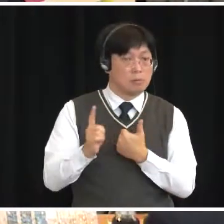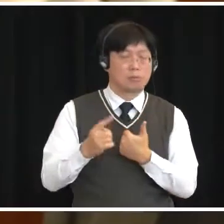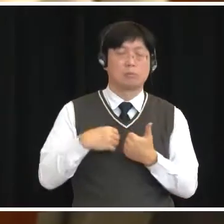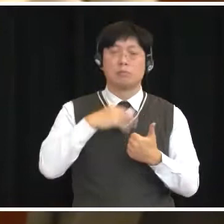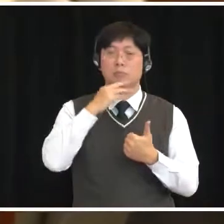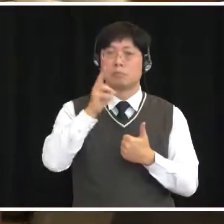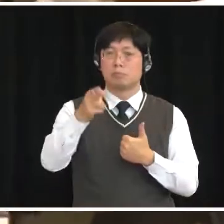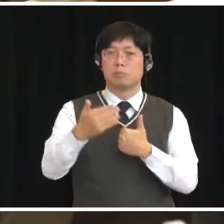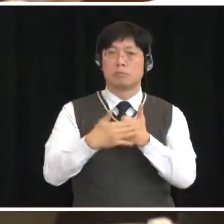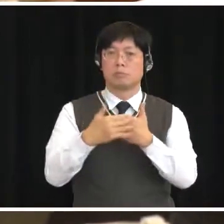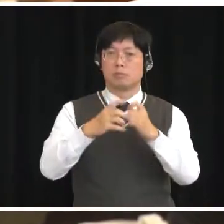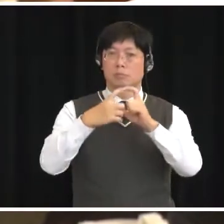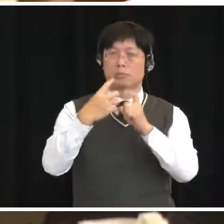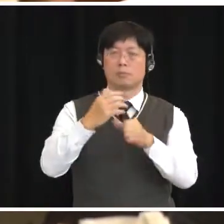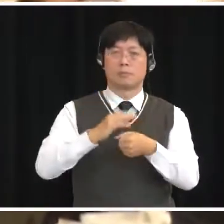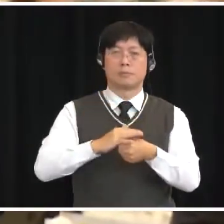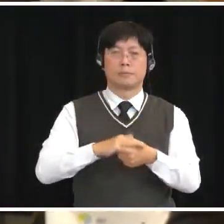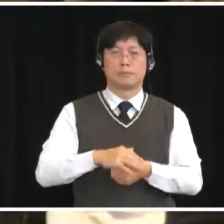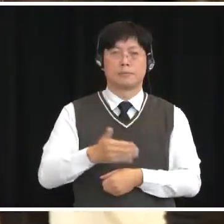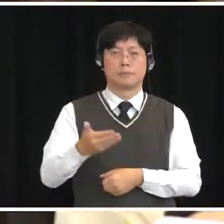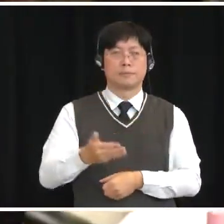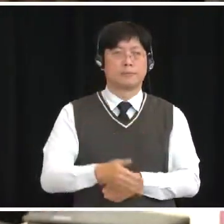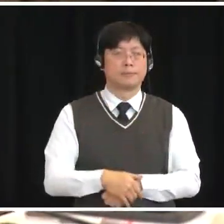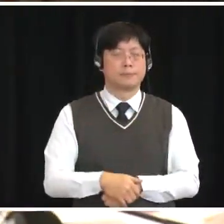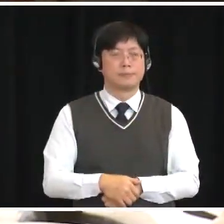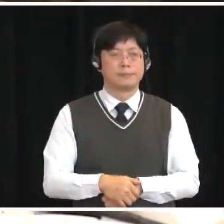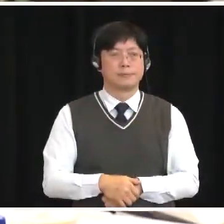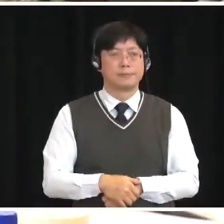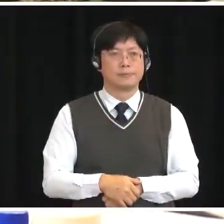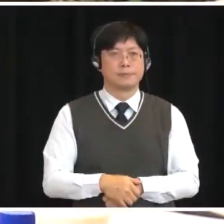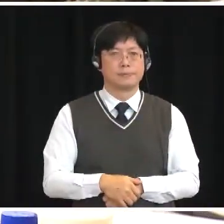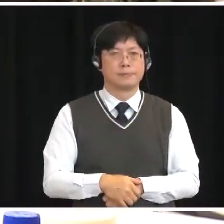have done to safeguard the rights of children.